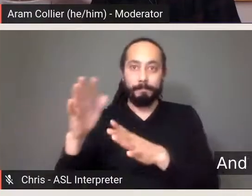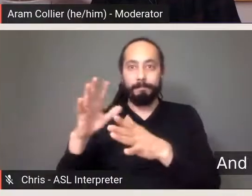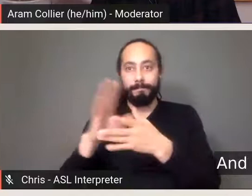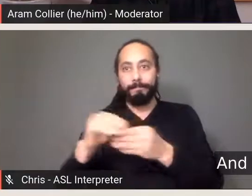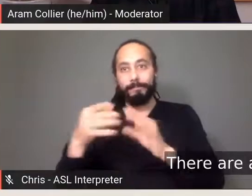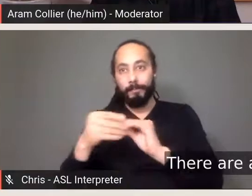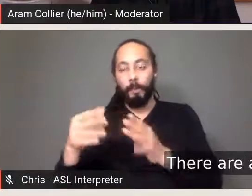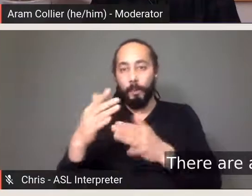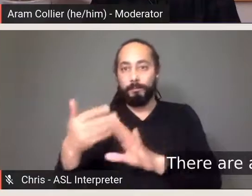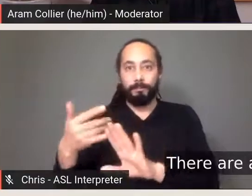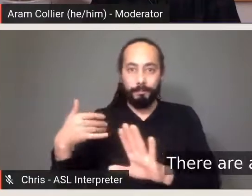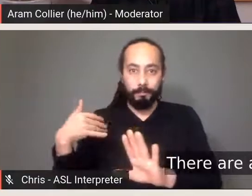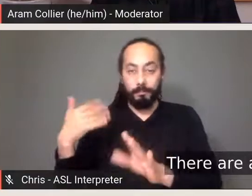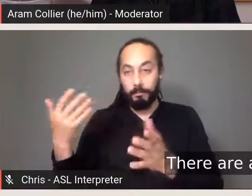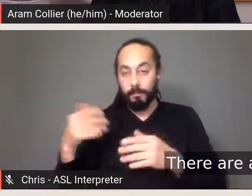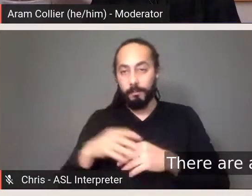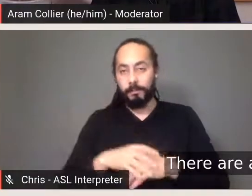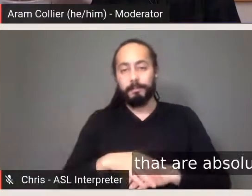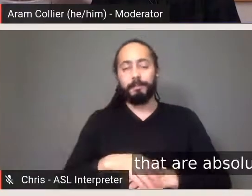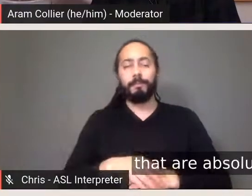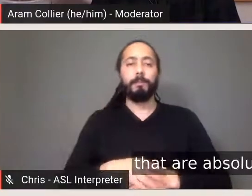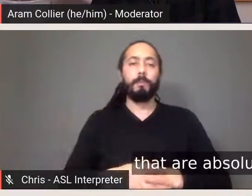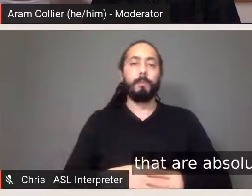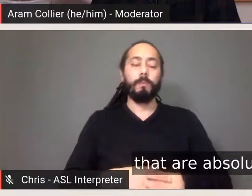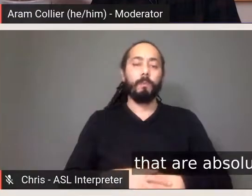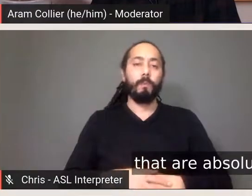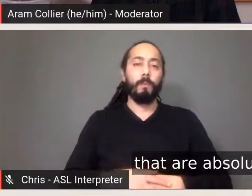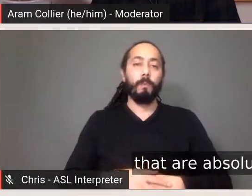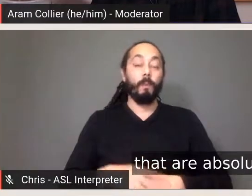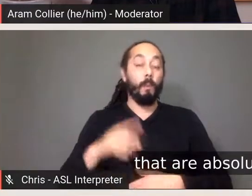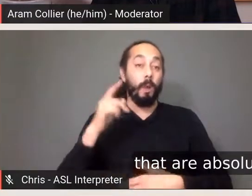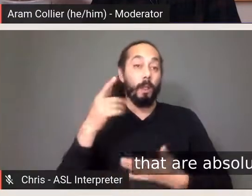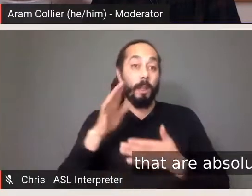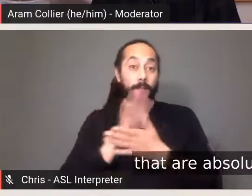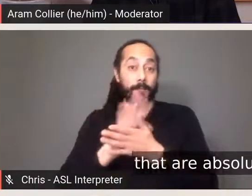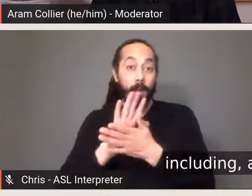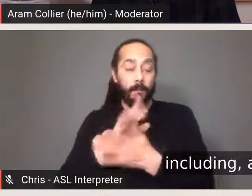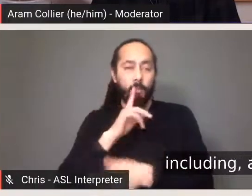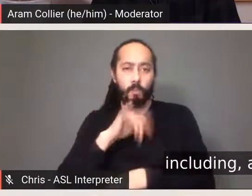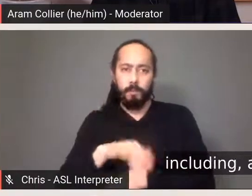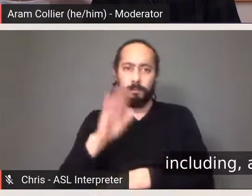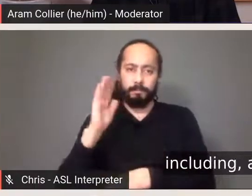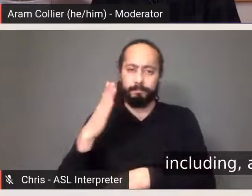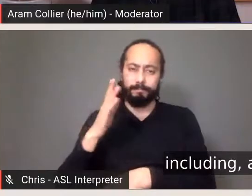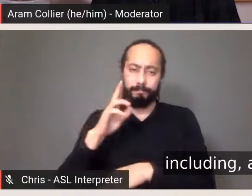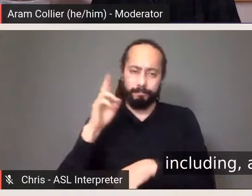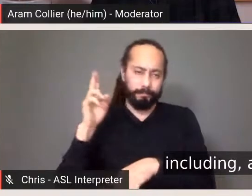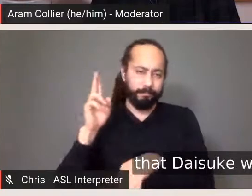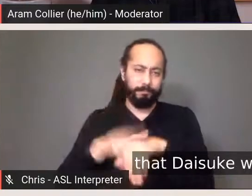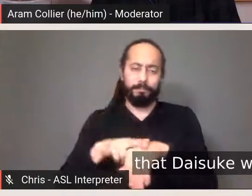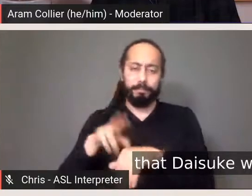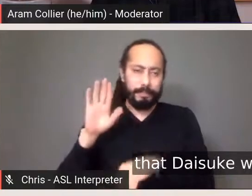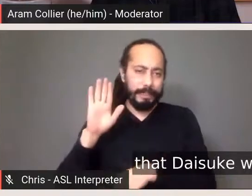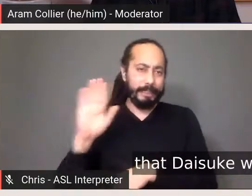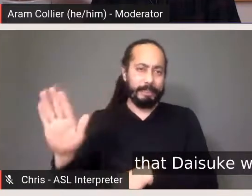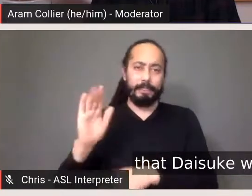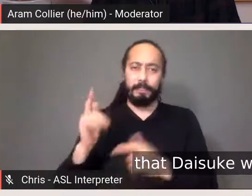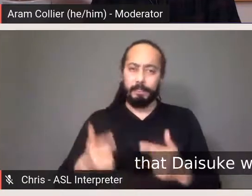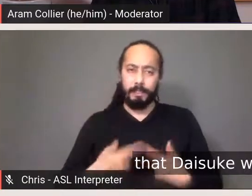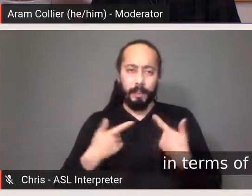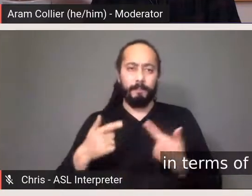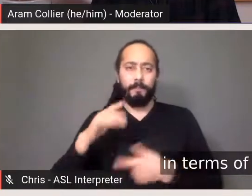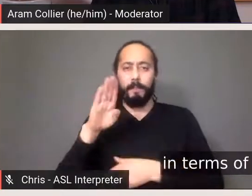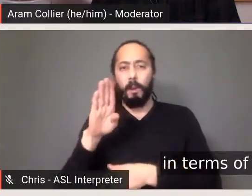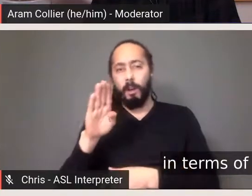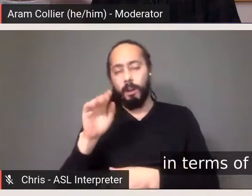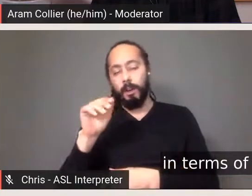think there are aspects of the film that are absolutely autobiographical, including actually that story that Daisuke was mentioning